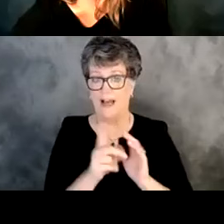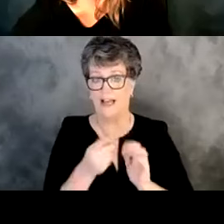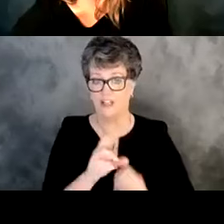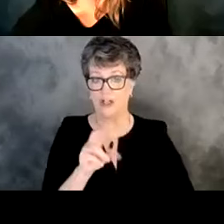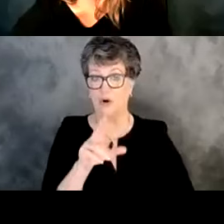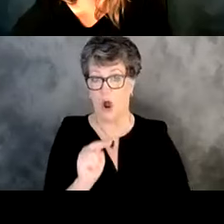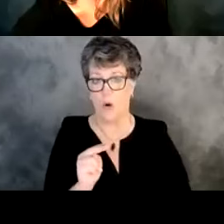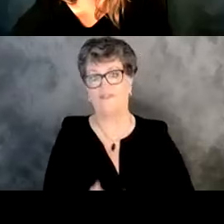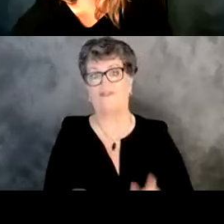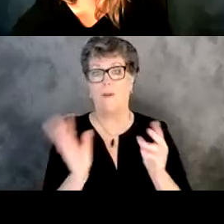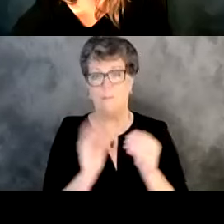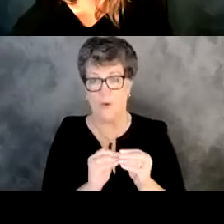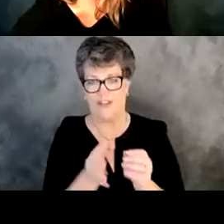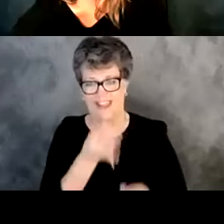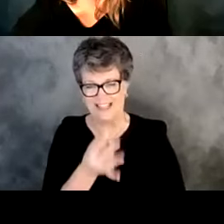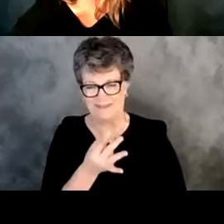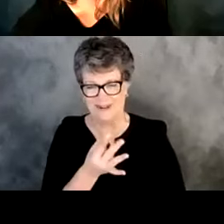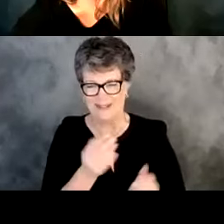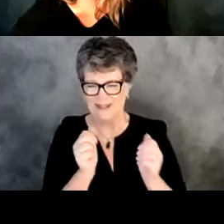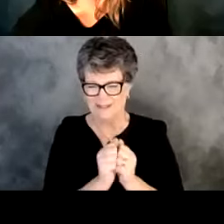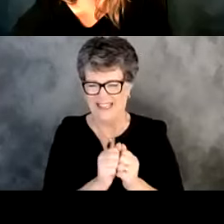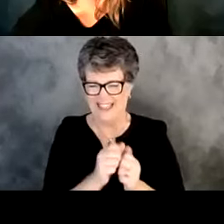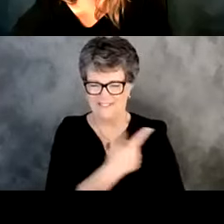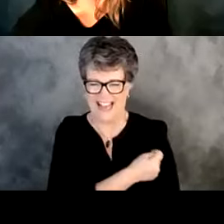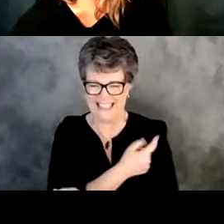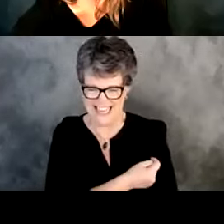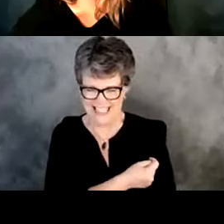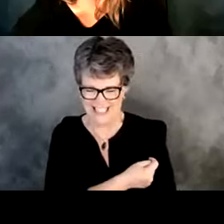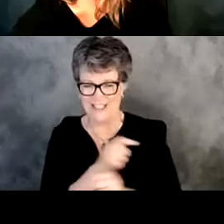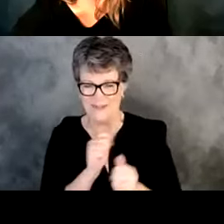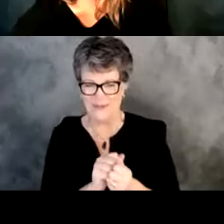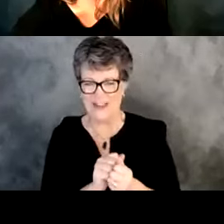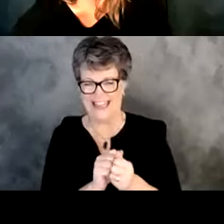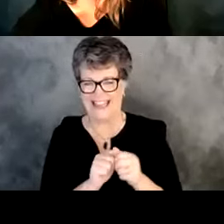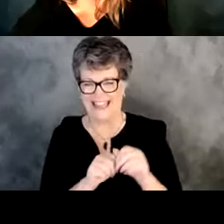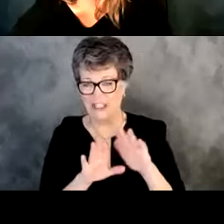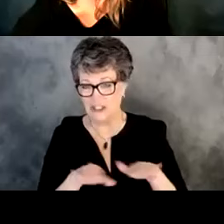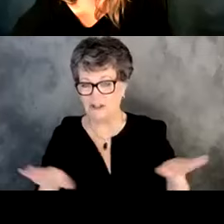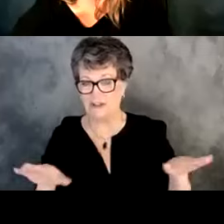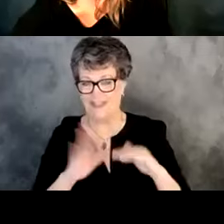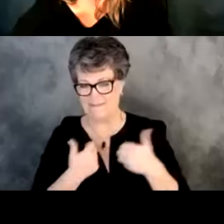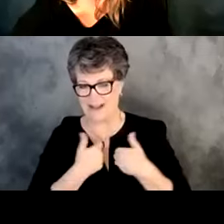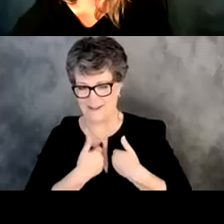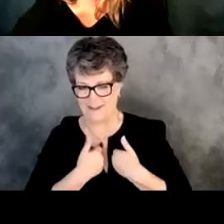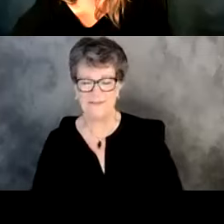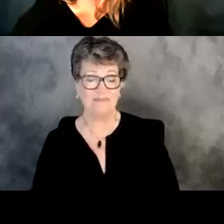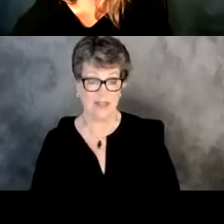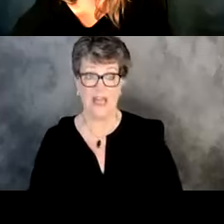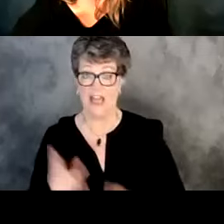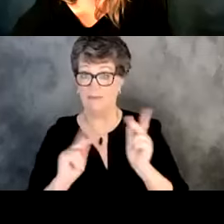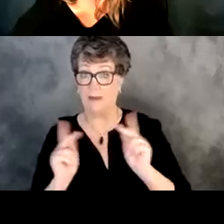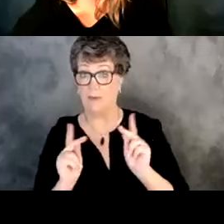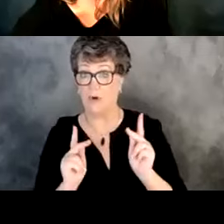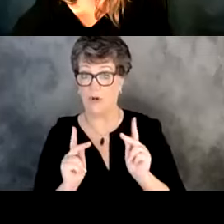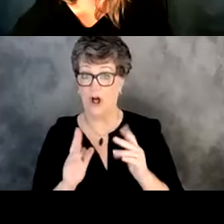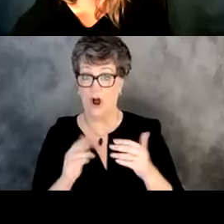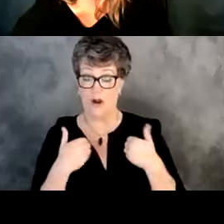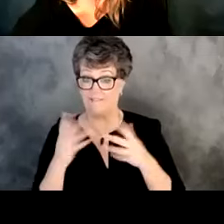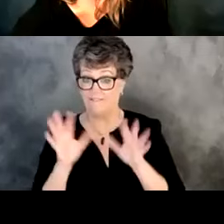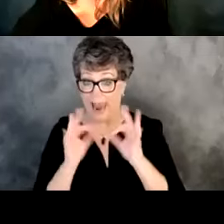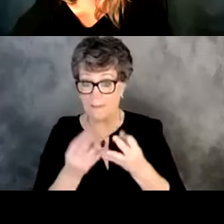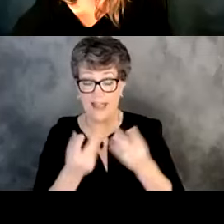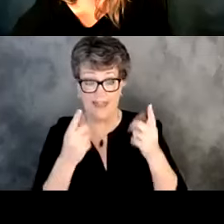far more the expert when it comes to vaccinations in the pediatric population than myself. If people look at or have family that